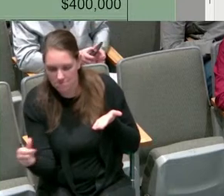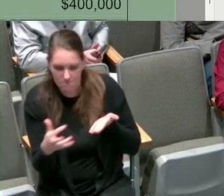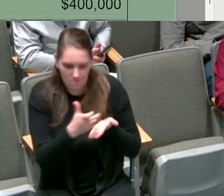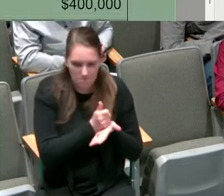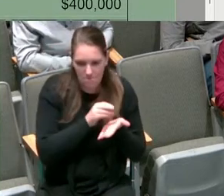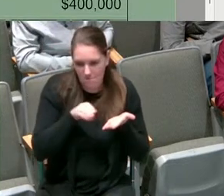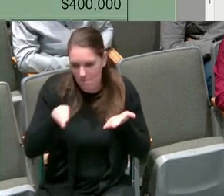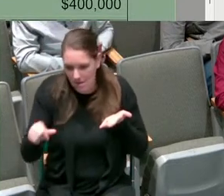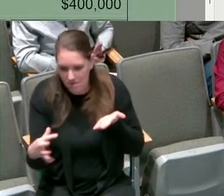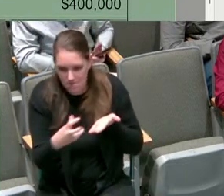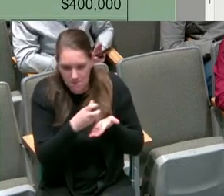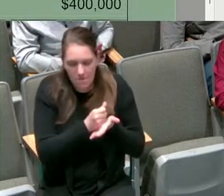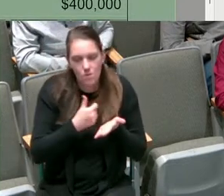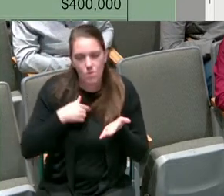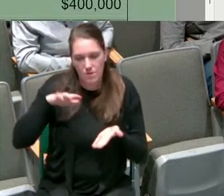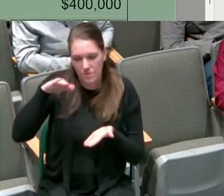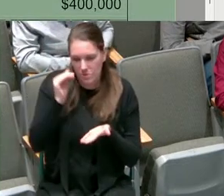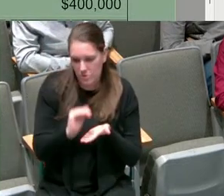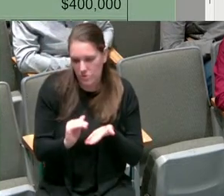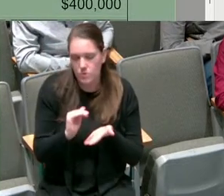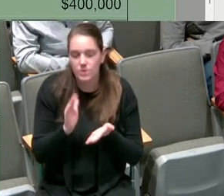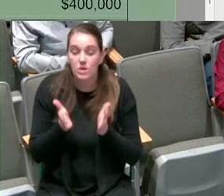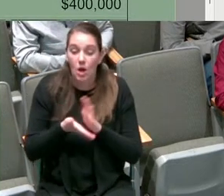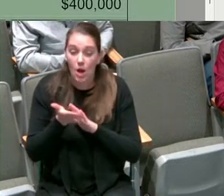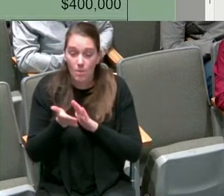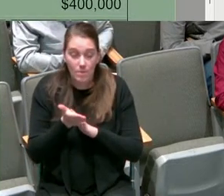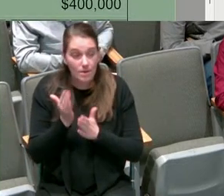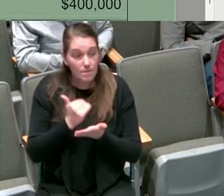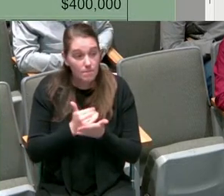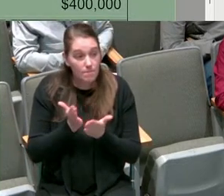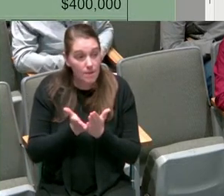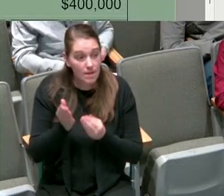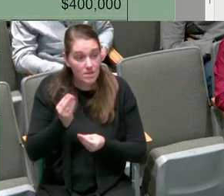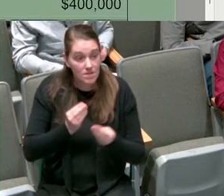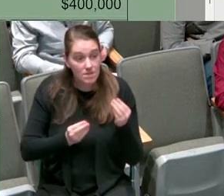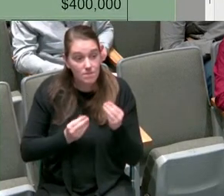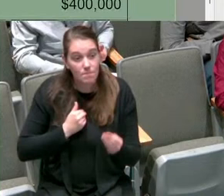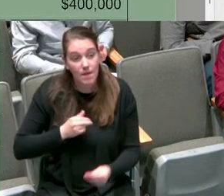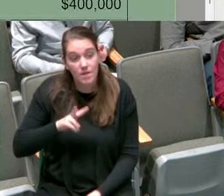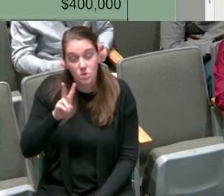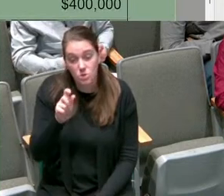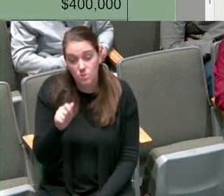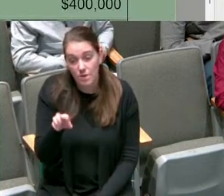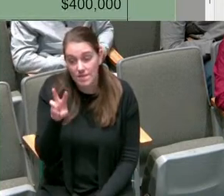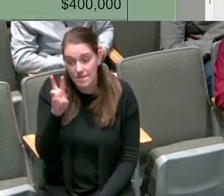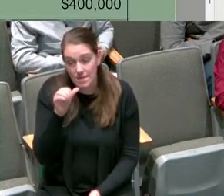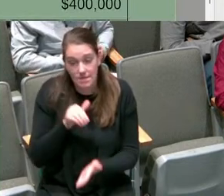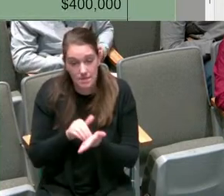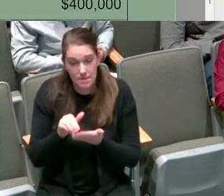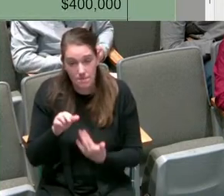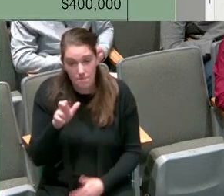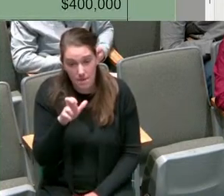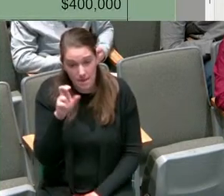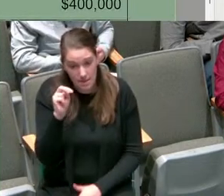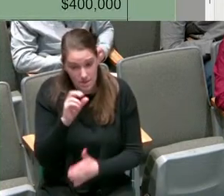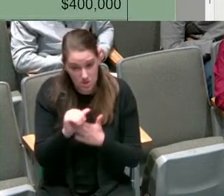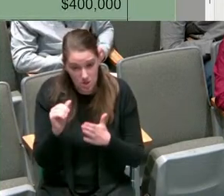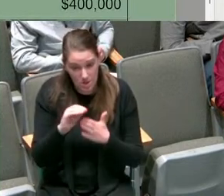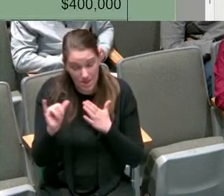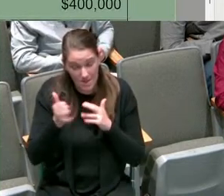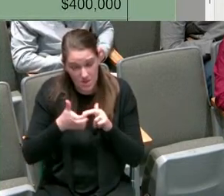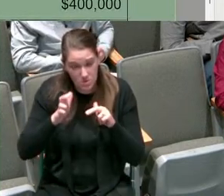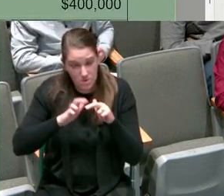budget that comes to town meeting by 2.6 million dollars that's an increase of almost